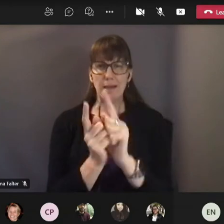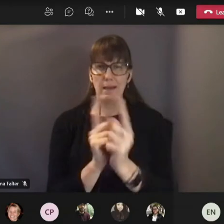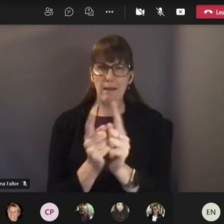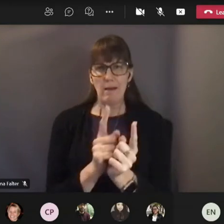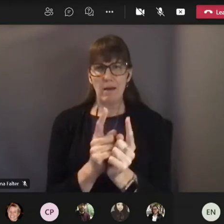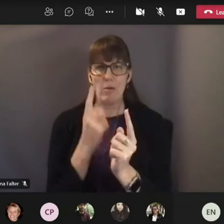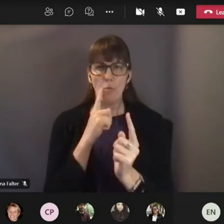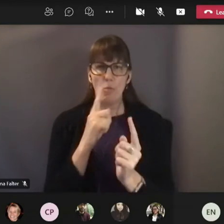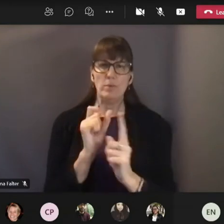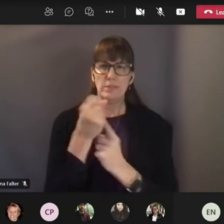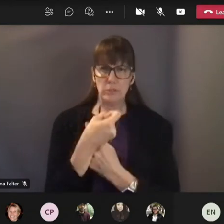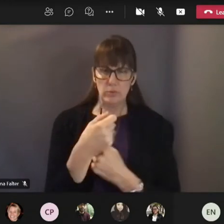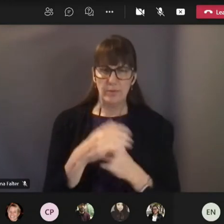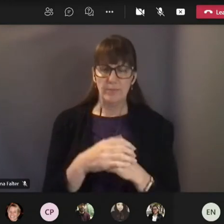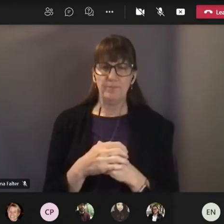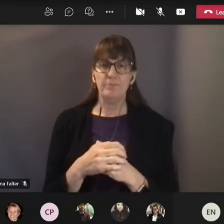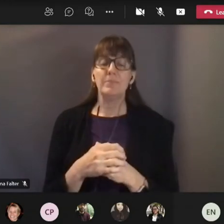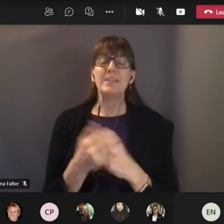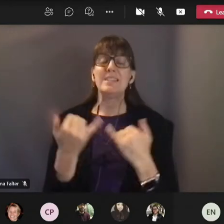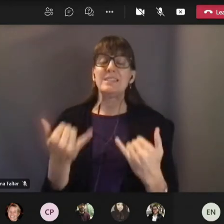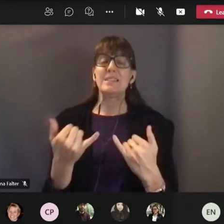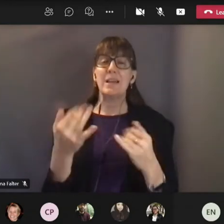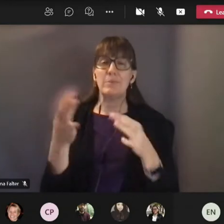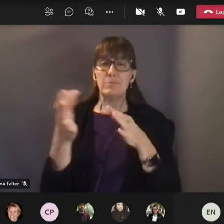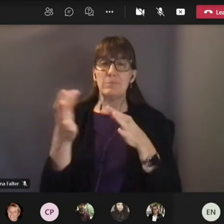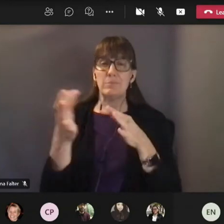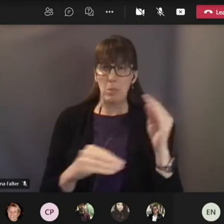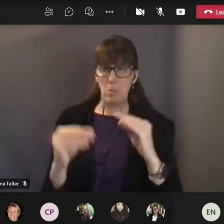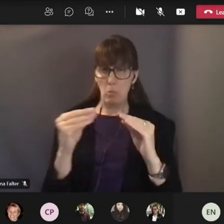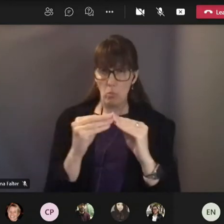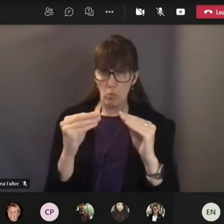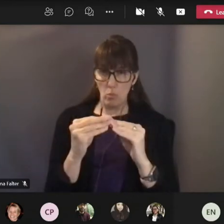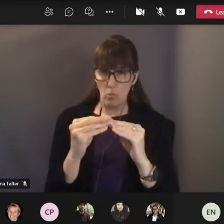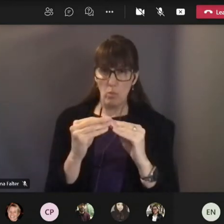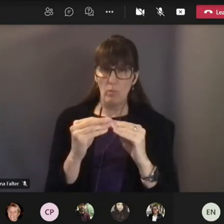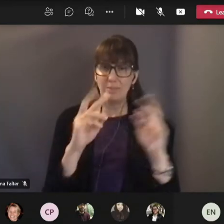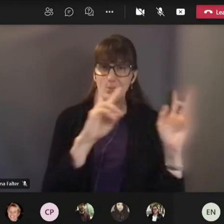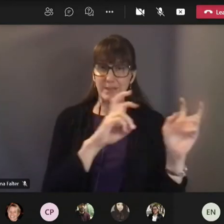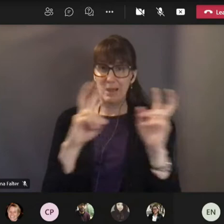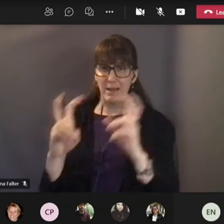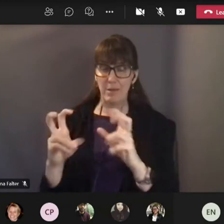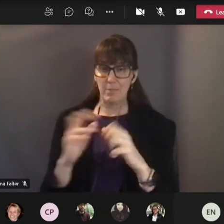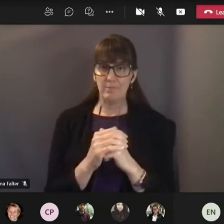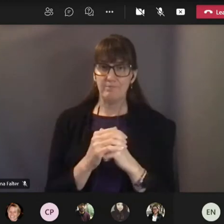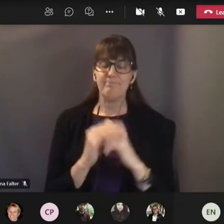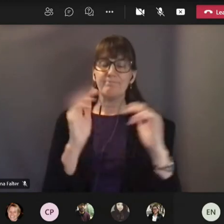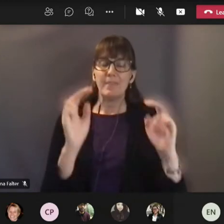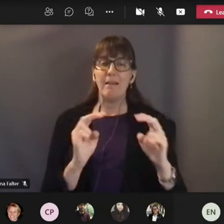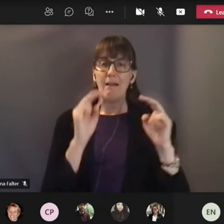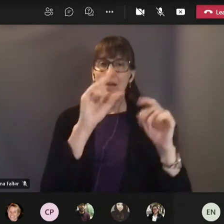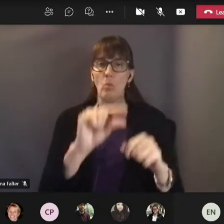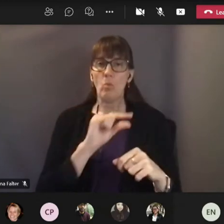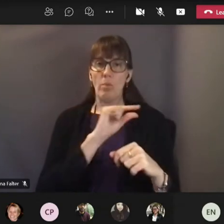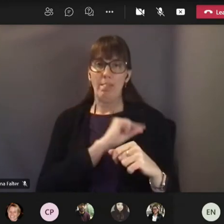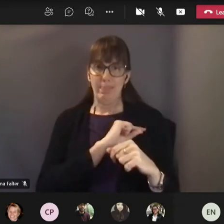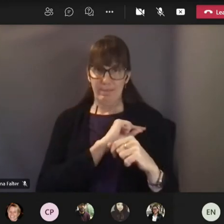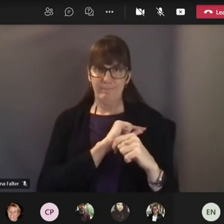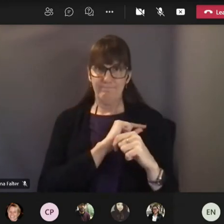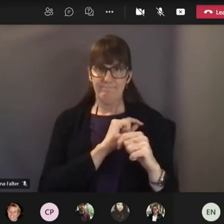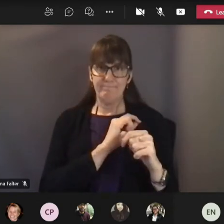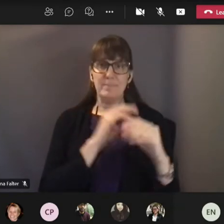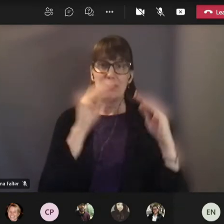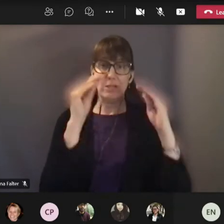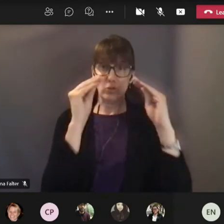more building blocks: high quality instruction and a culture of care. Now, when we talk about high quality